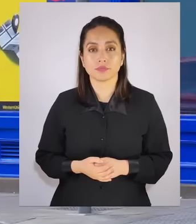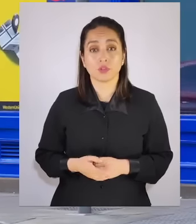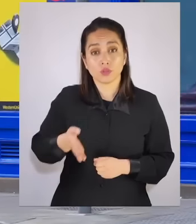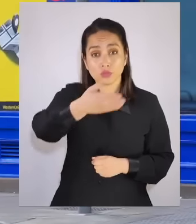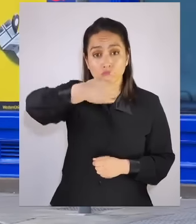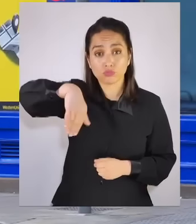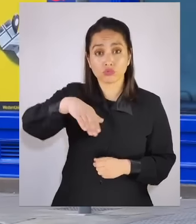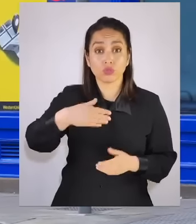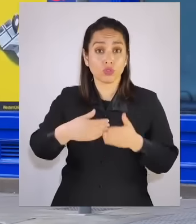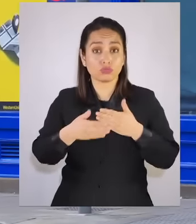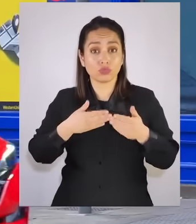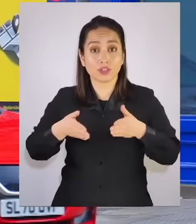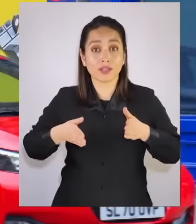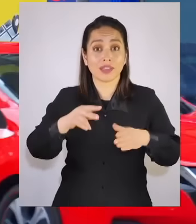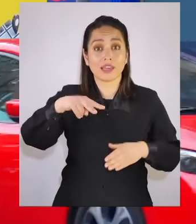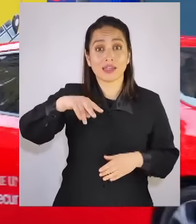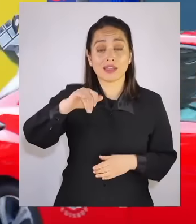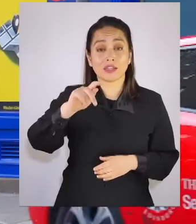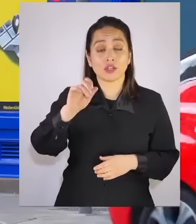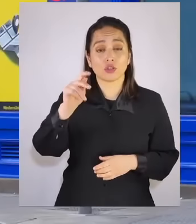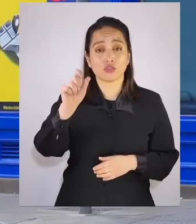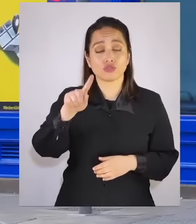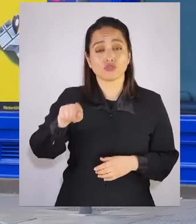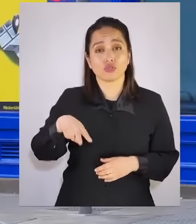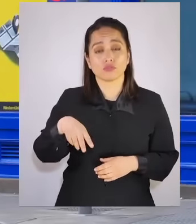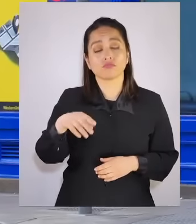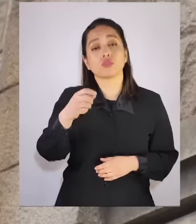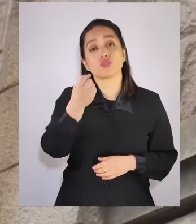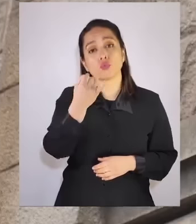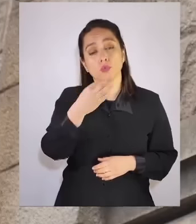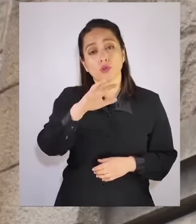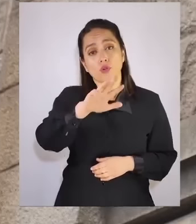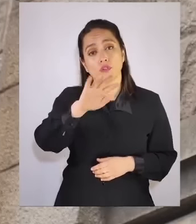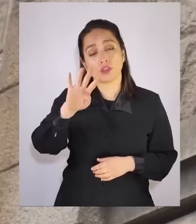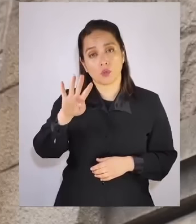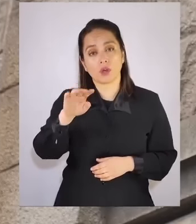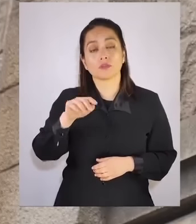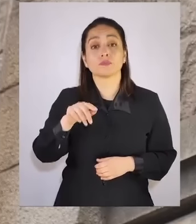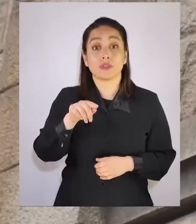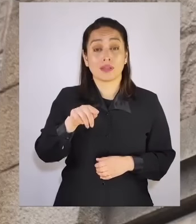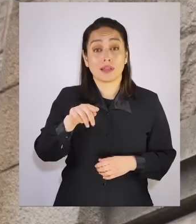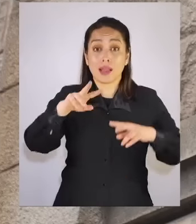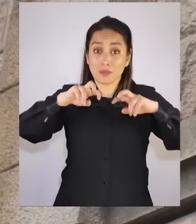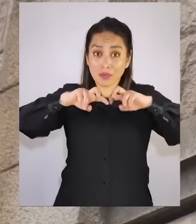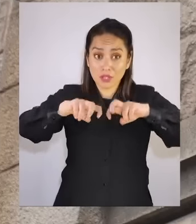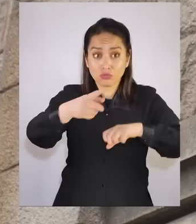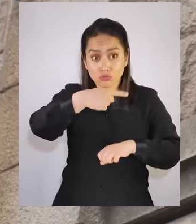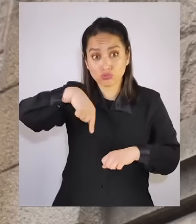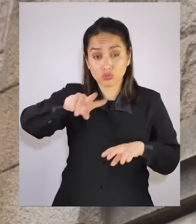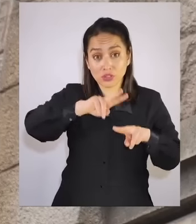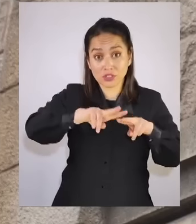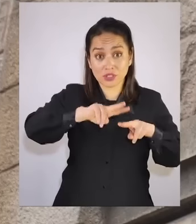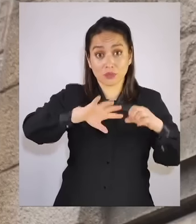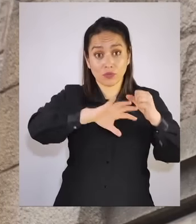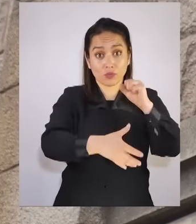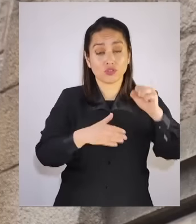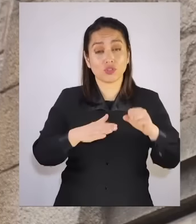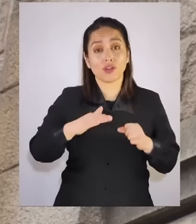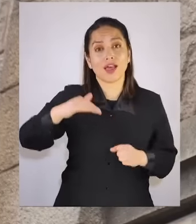Estamos en la calle Nicholson Street, número 94, donde, según la investigación que hemos realizado desde la Fundación Altura